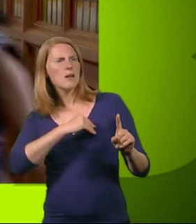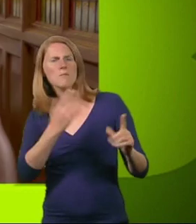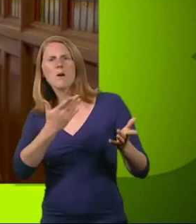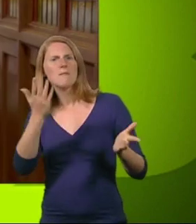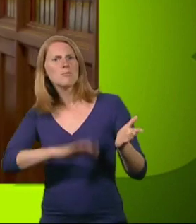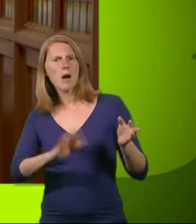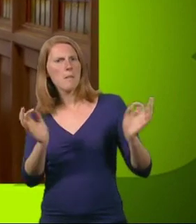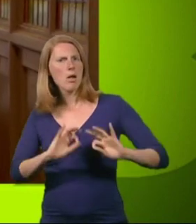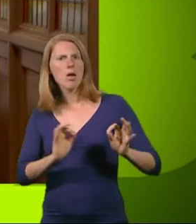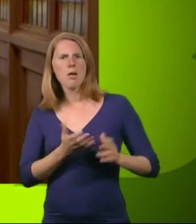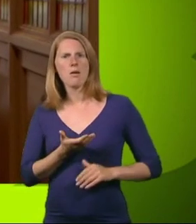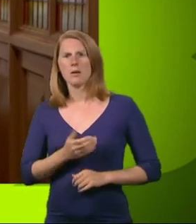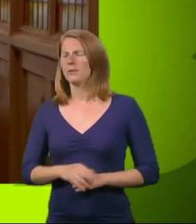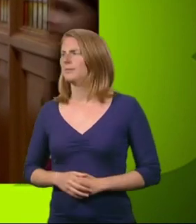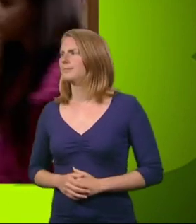came.